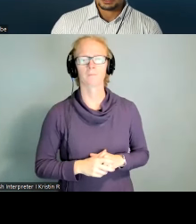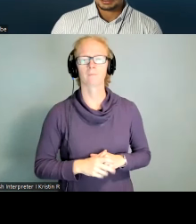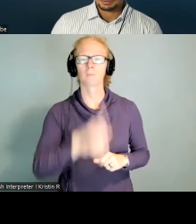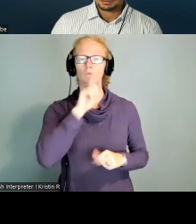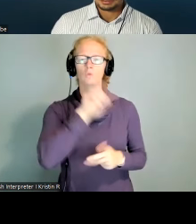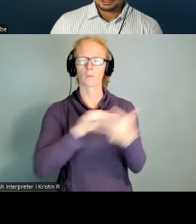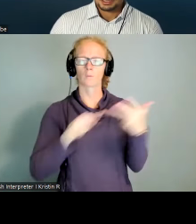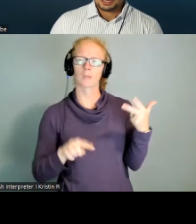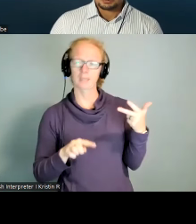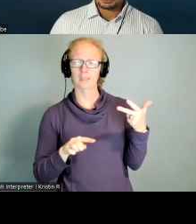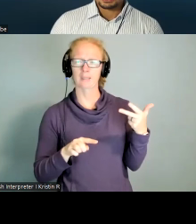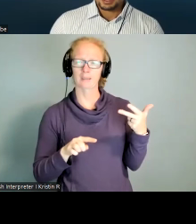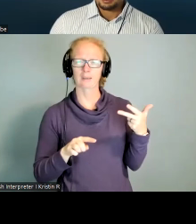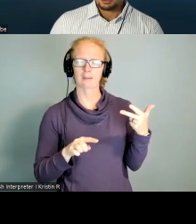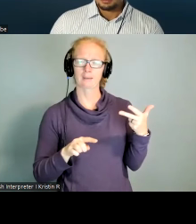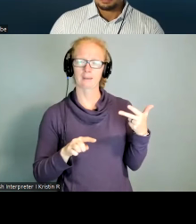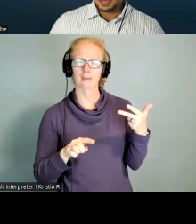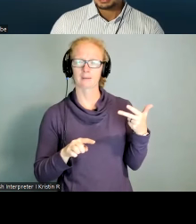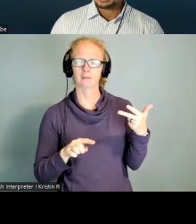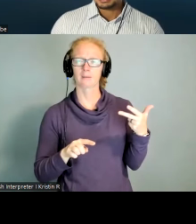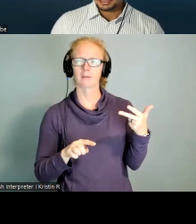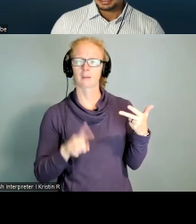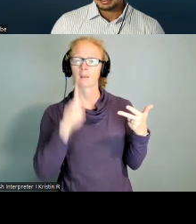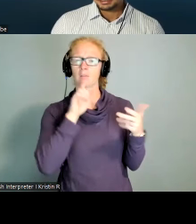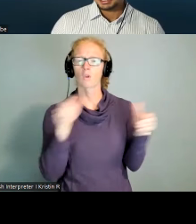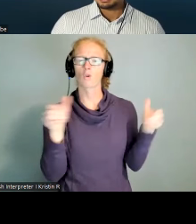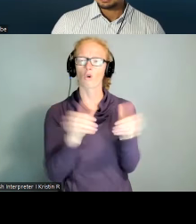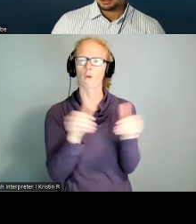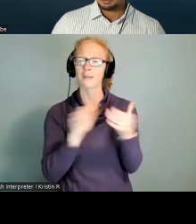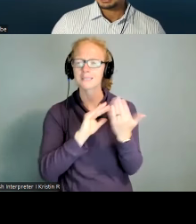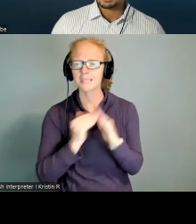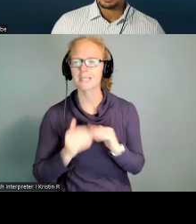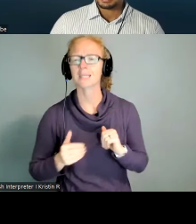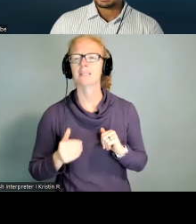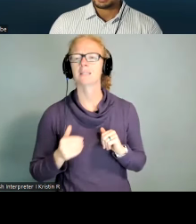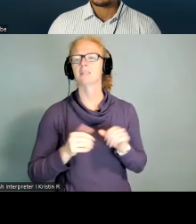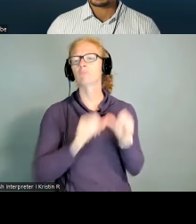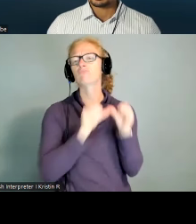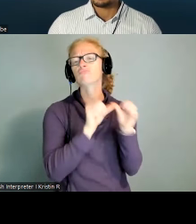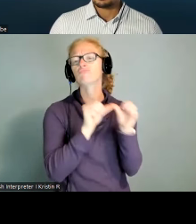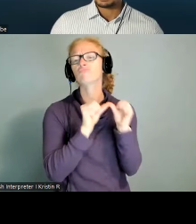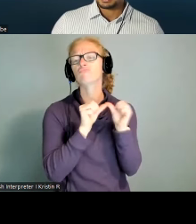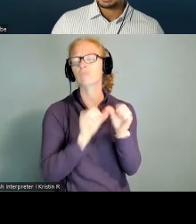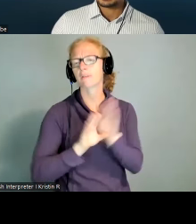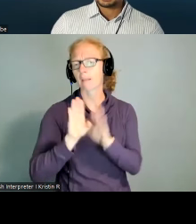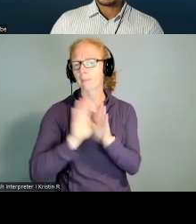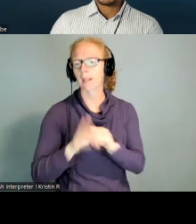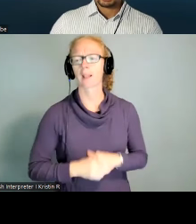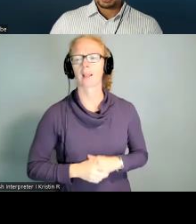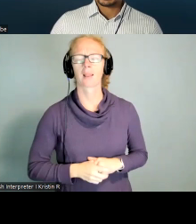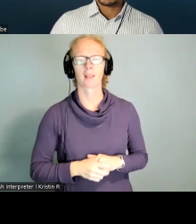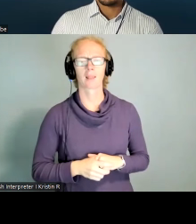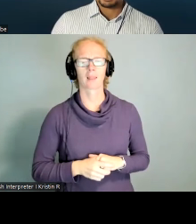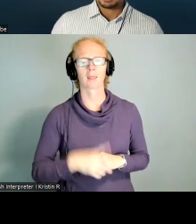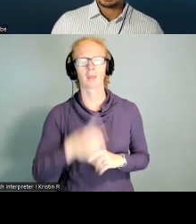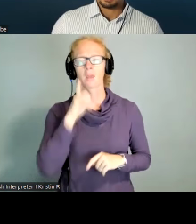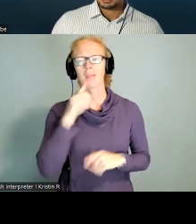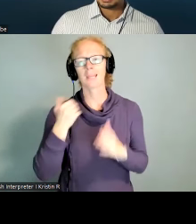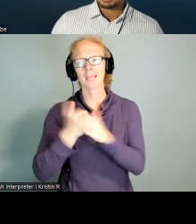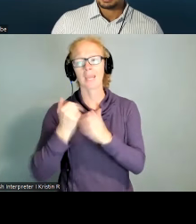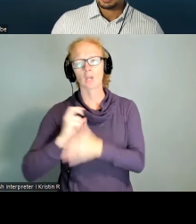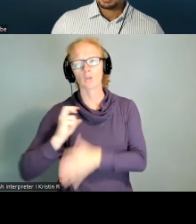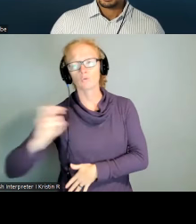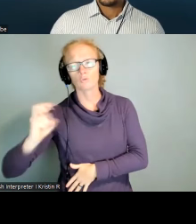growth principles, which are compact cities and sustainable development. So locating housing on infill sites next to transit and amenities